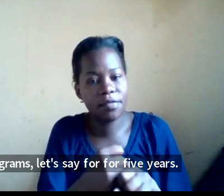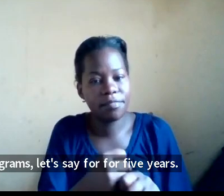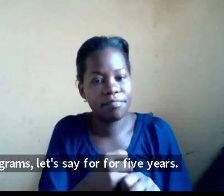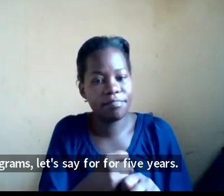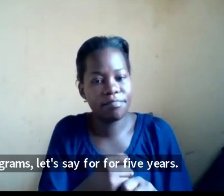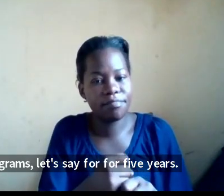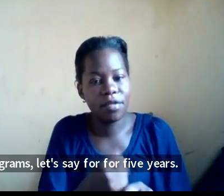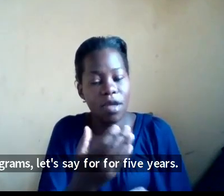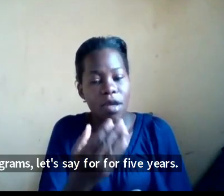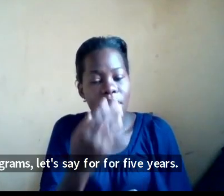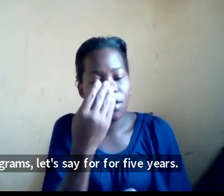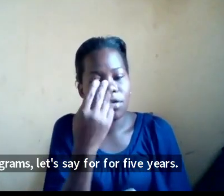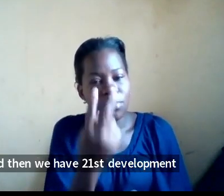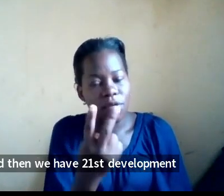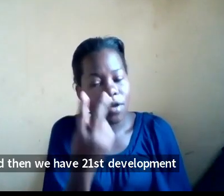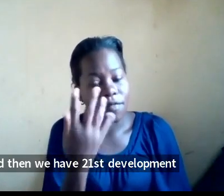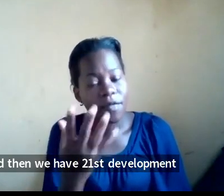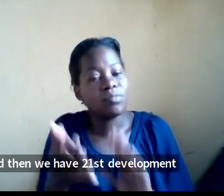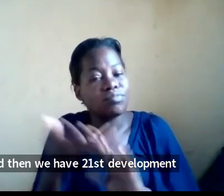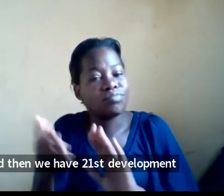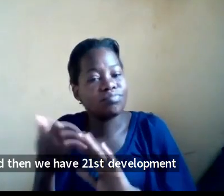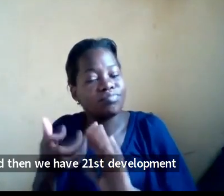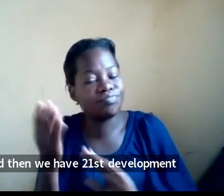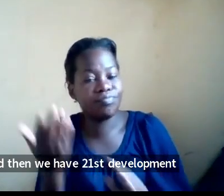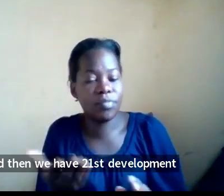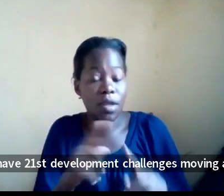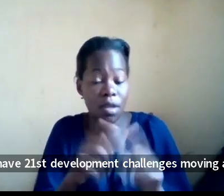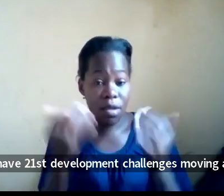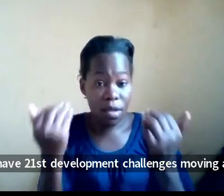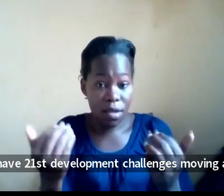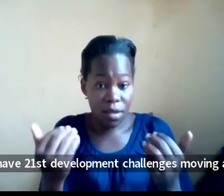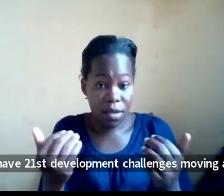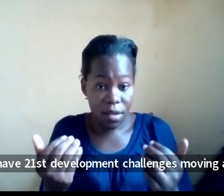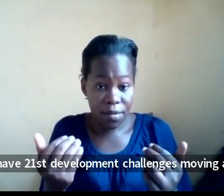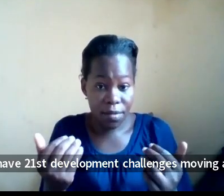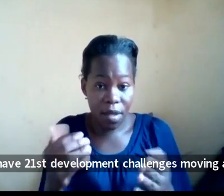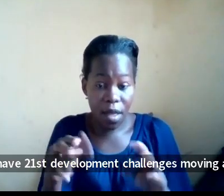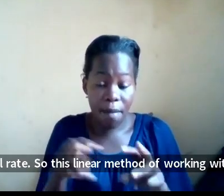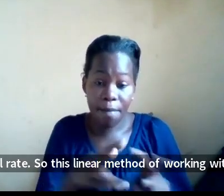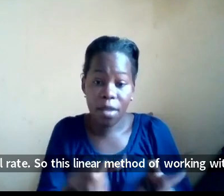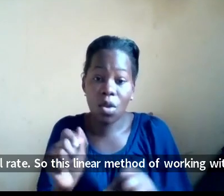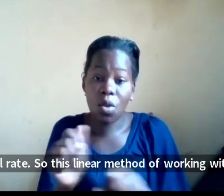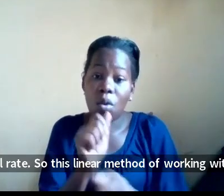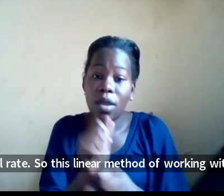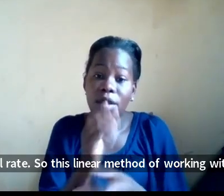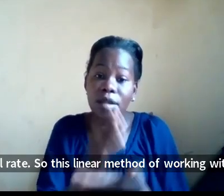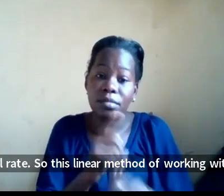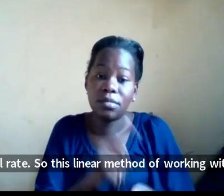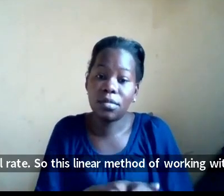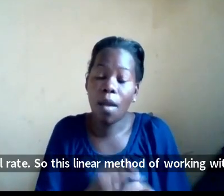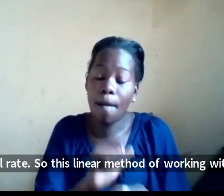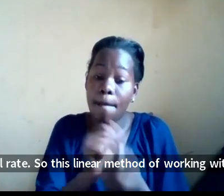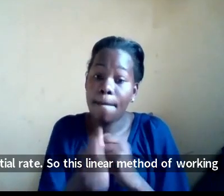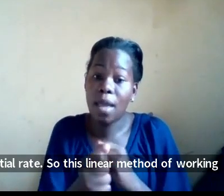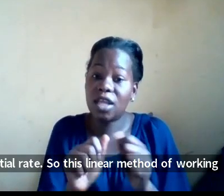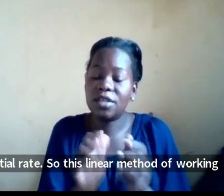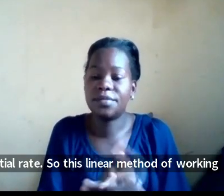development challenges moving at an exponential rate. So this linear method of working will definitely create an impact gap. And